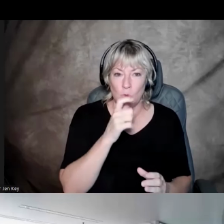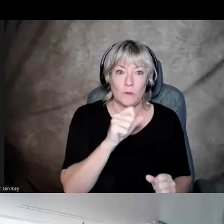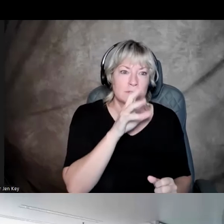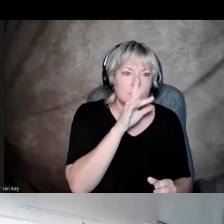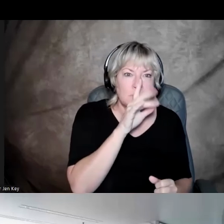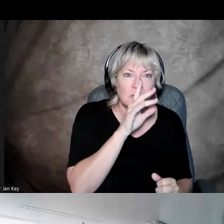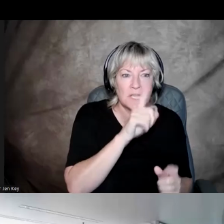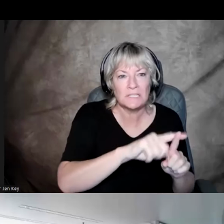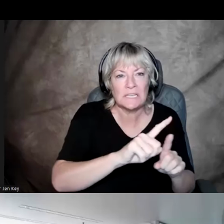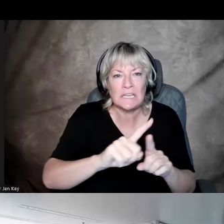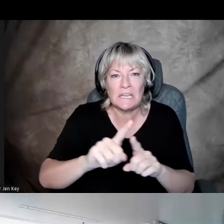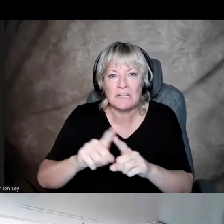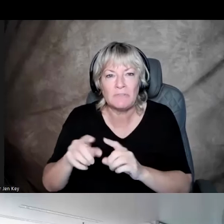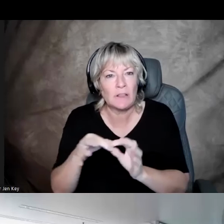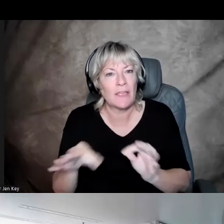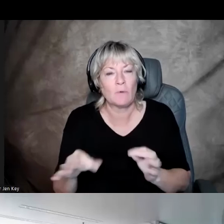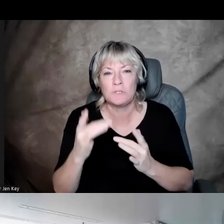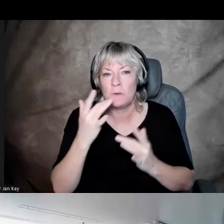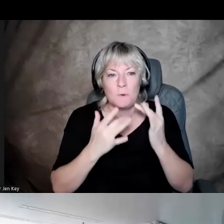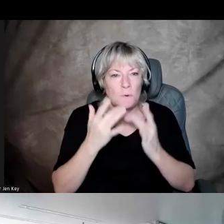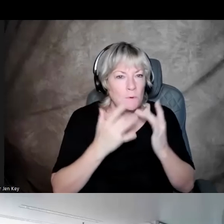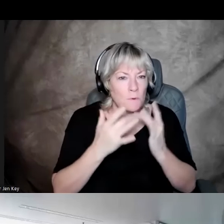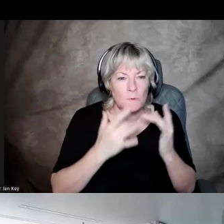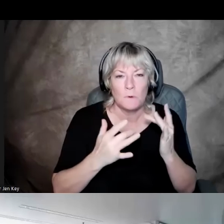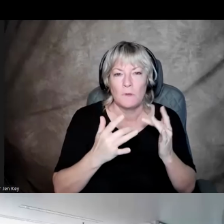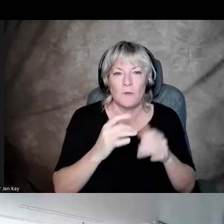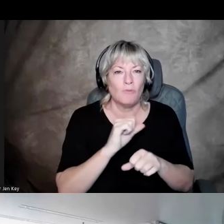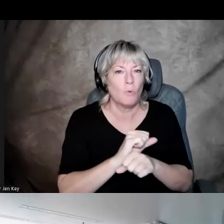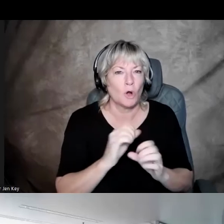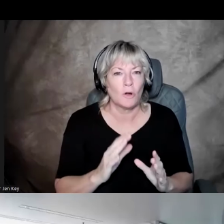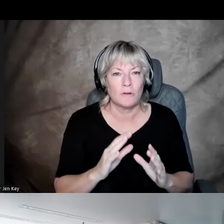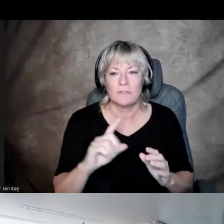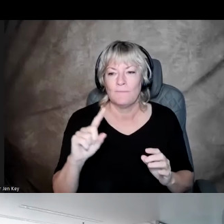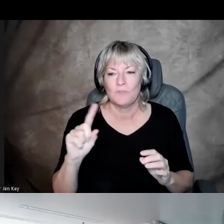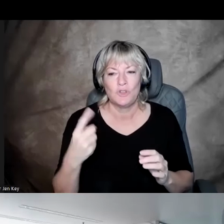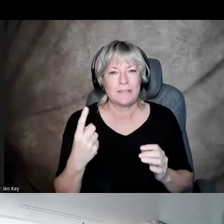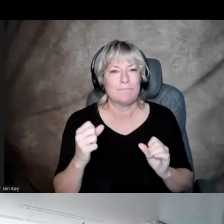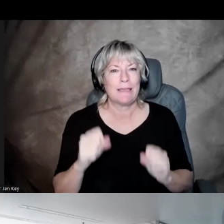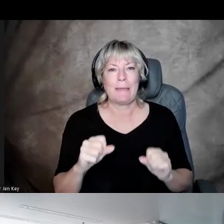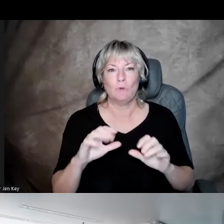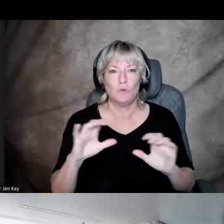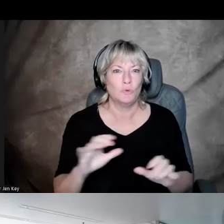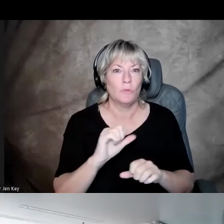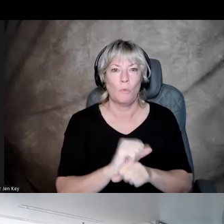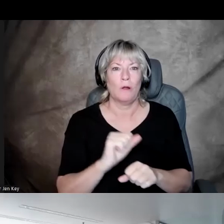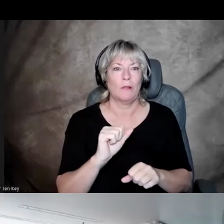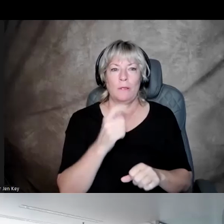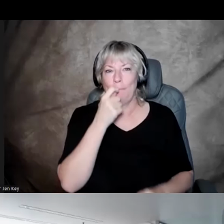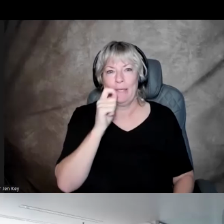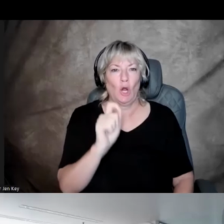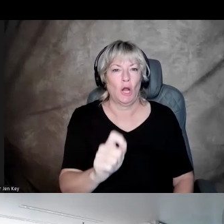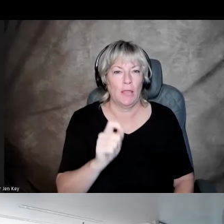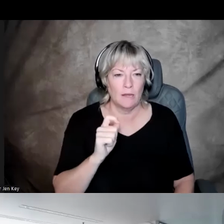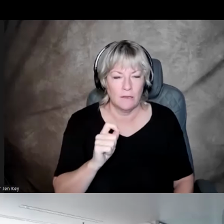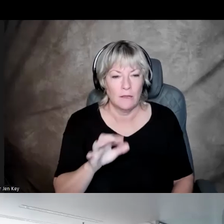of the languages that are available. We have a shortage of workers just being able to do the work at all, much less ones